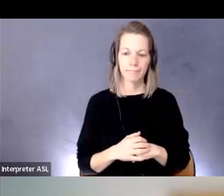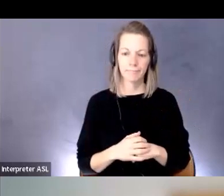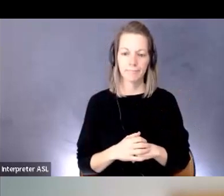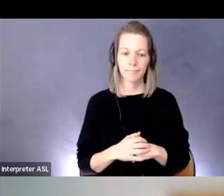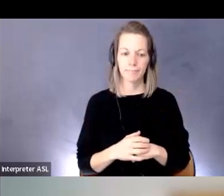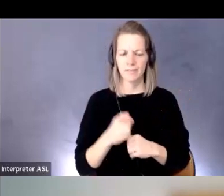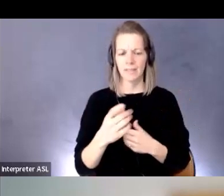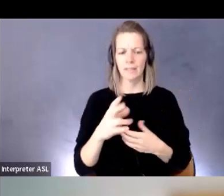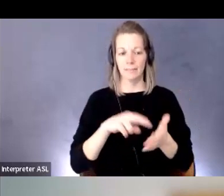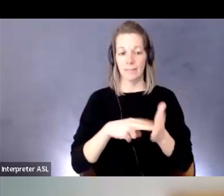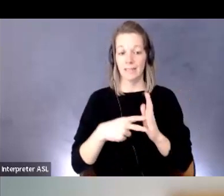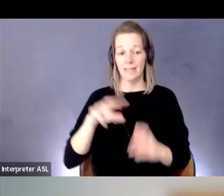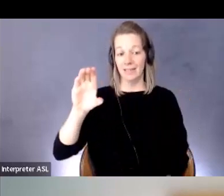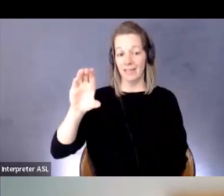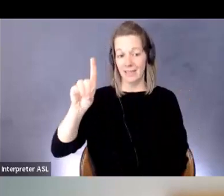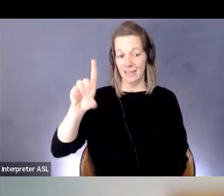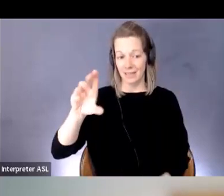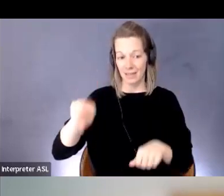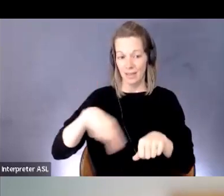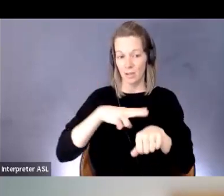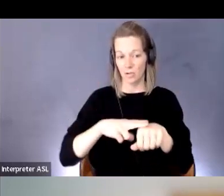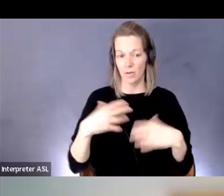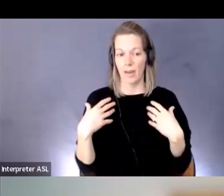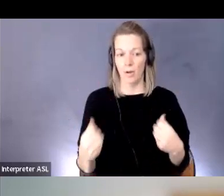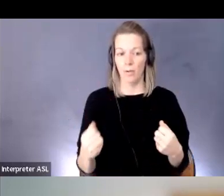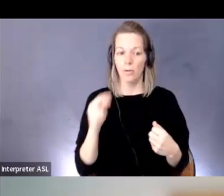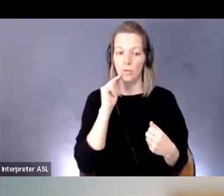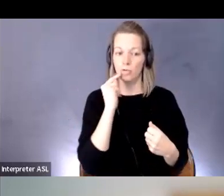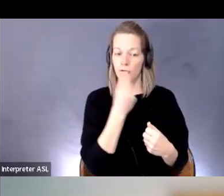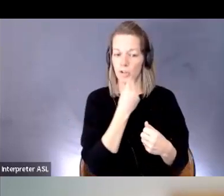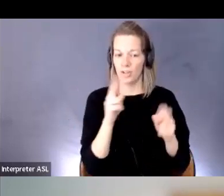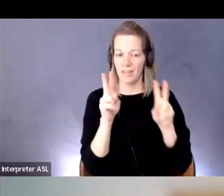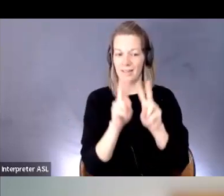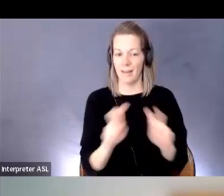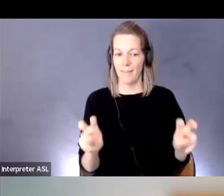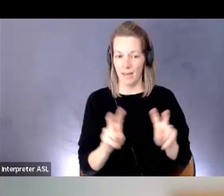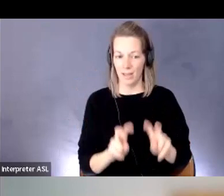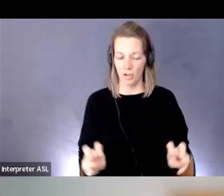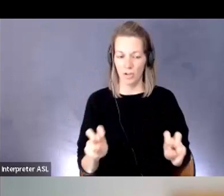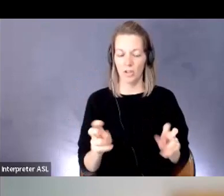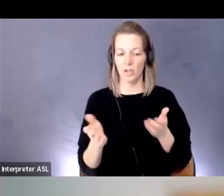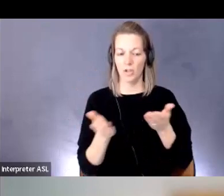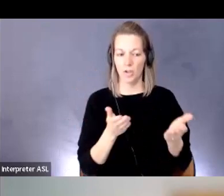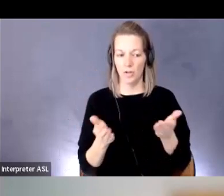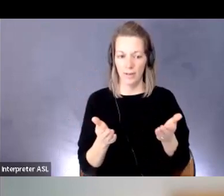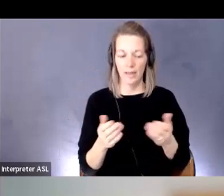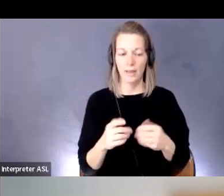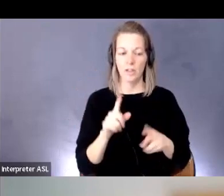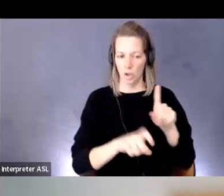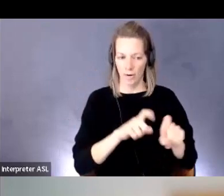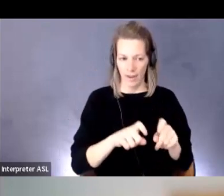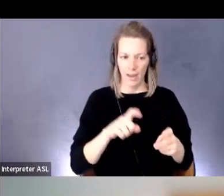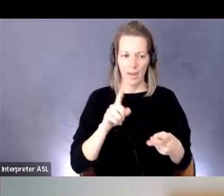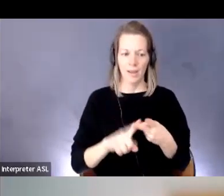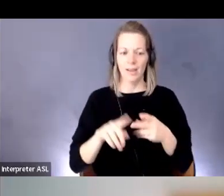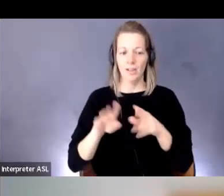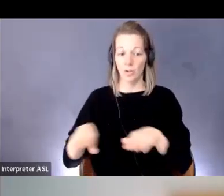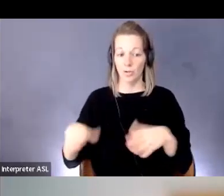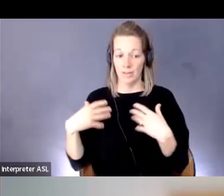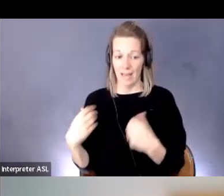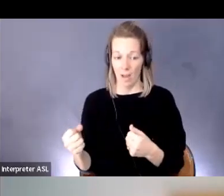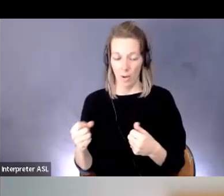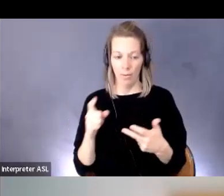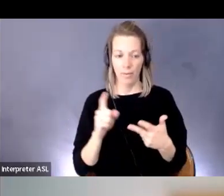This includes the CDC's National Health and Nutrition Examination Survey, the HRSA's National Survey of Children's Health,